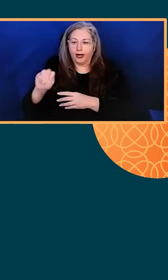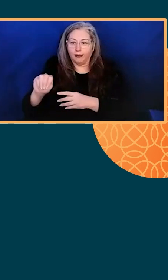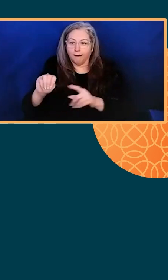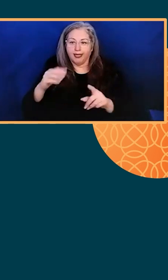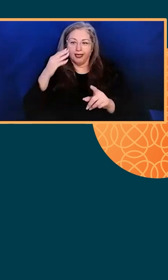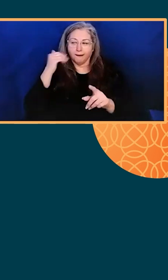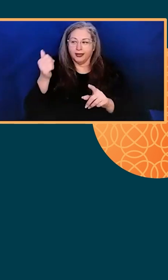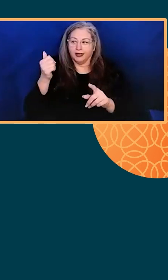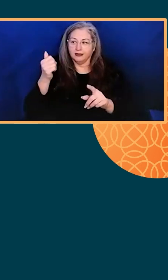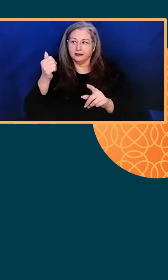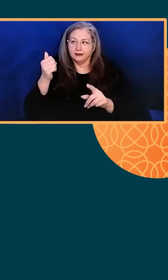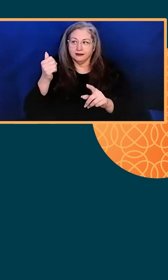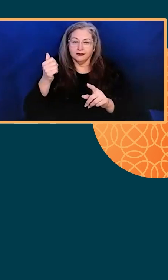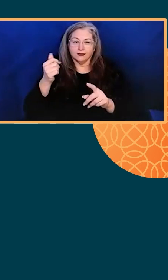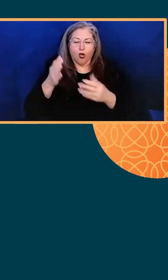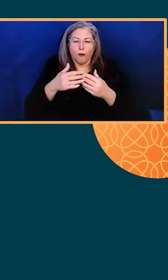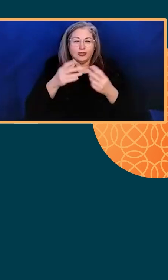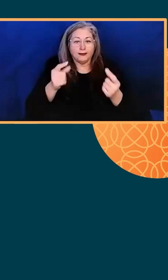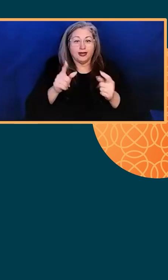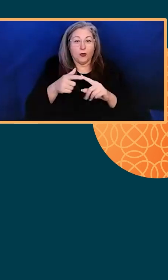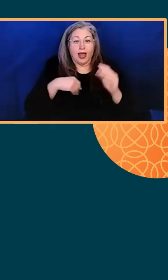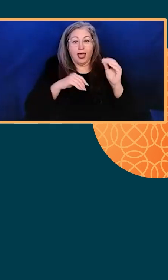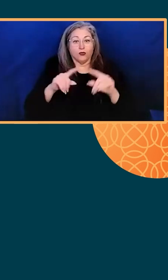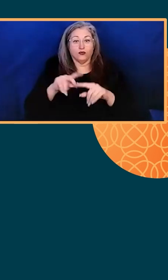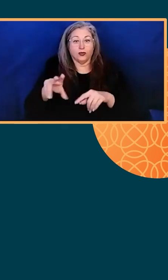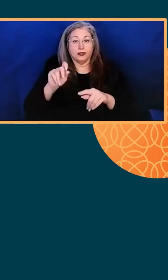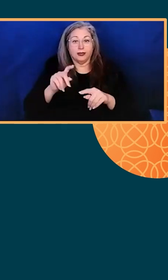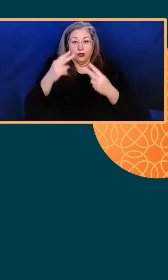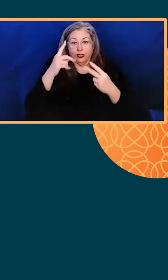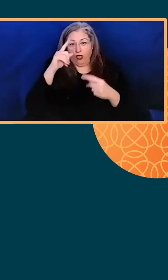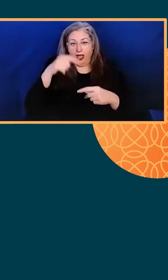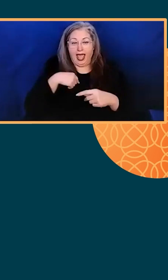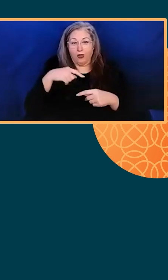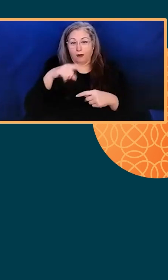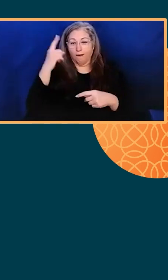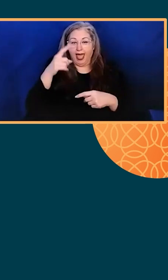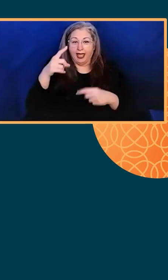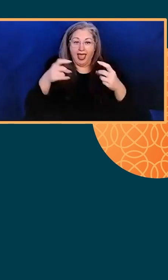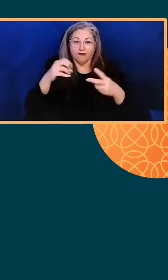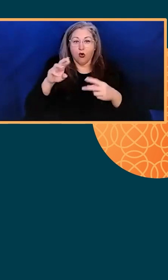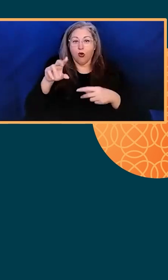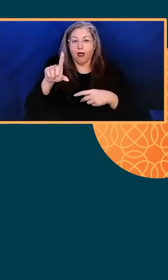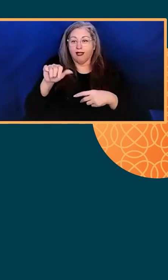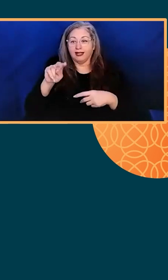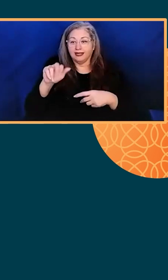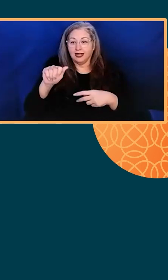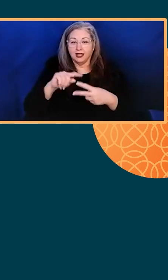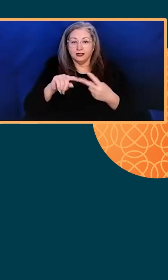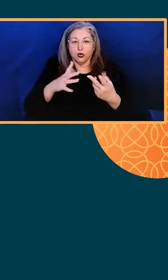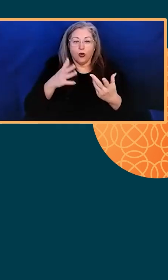because almost immediately when I moved to the States, people assumed that I was either Black, biracial, or Latino. And what are